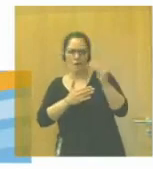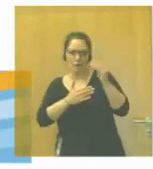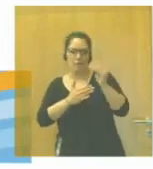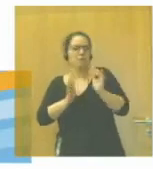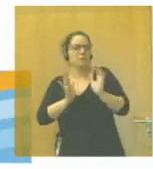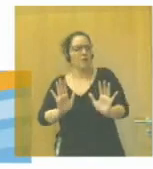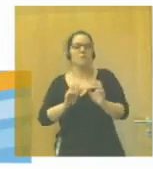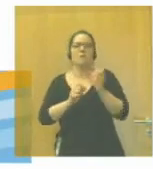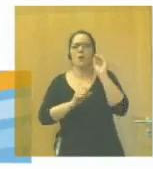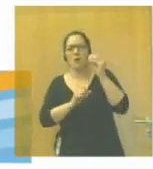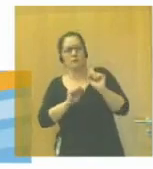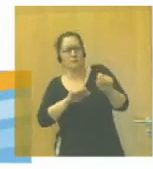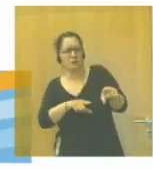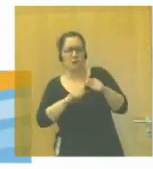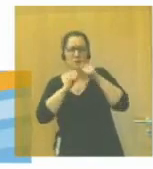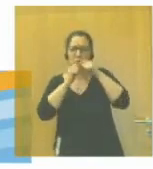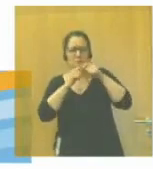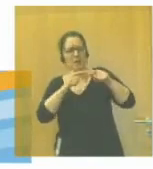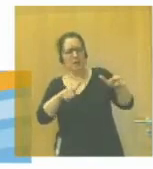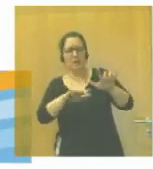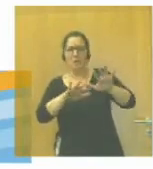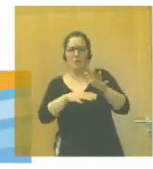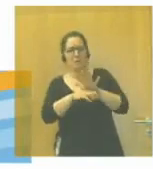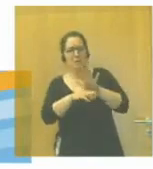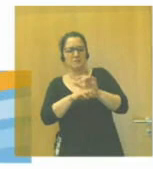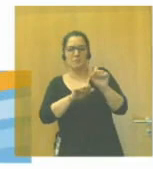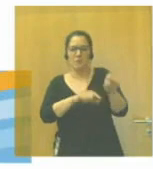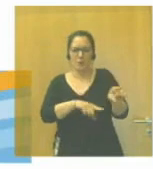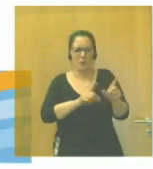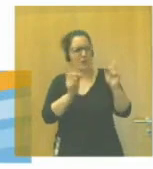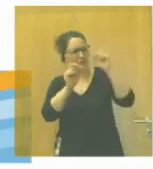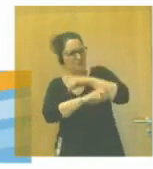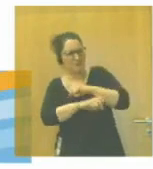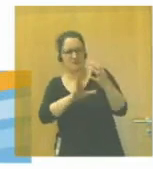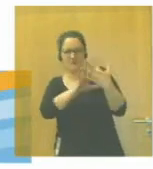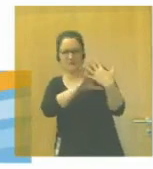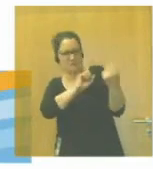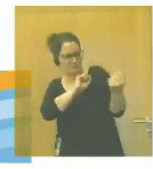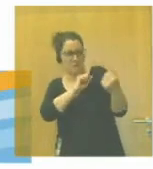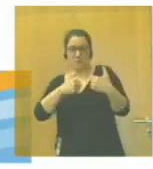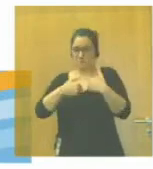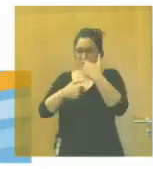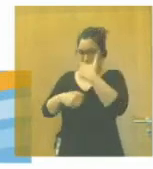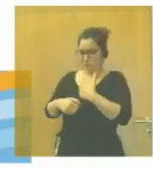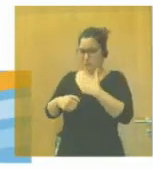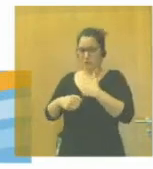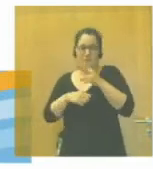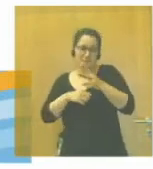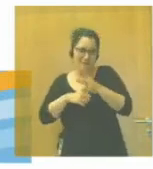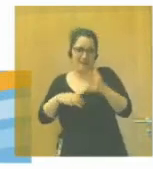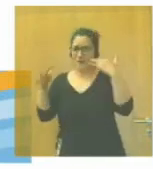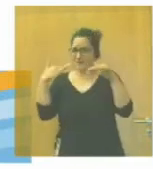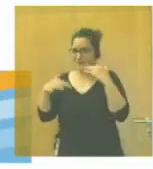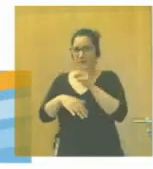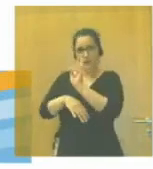I have two teenage daughters in my house, and just even knowing which electronic platform, you know, which